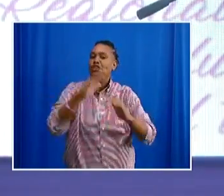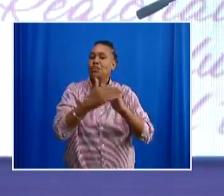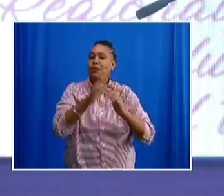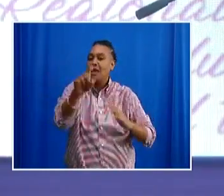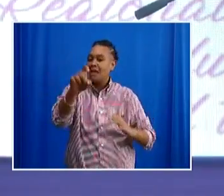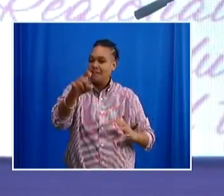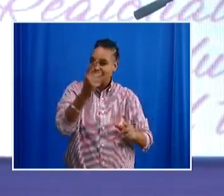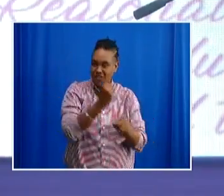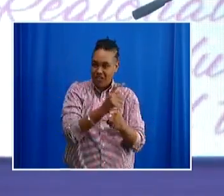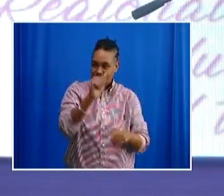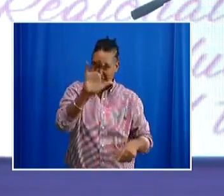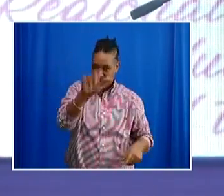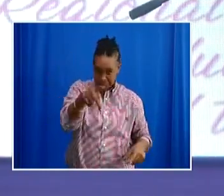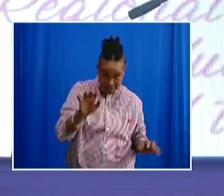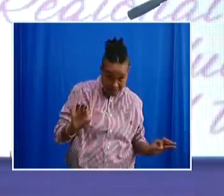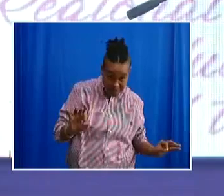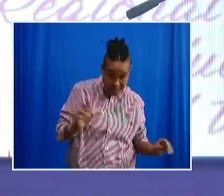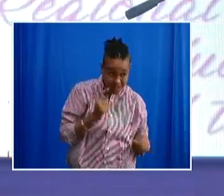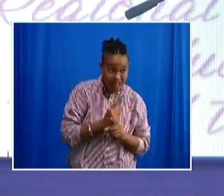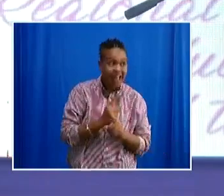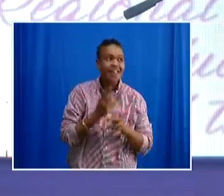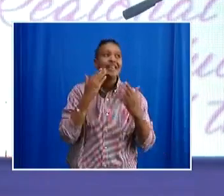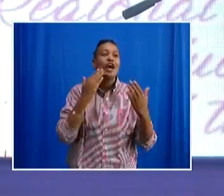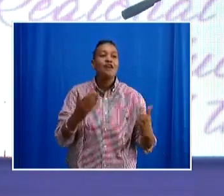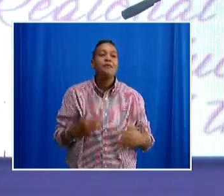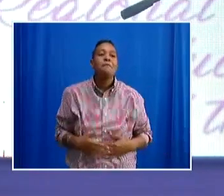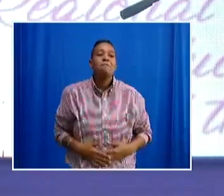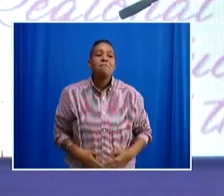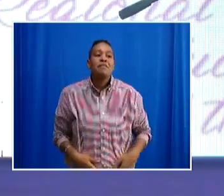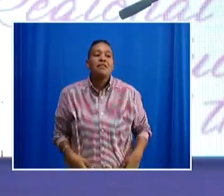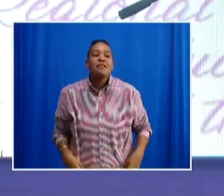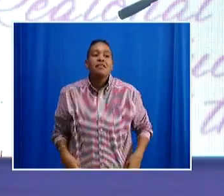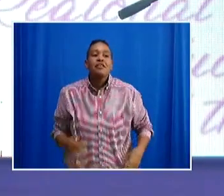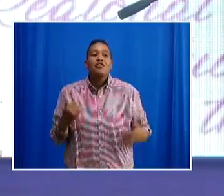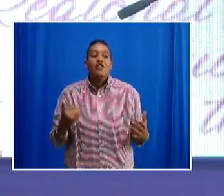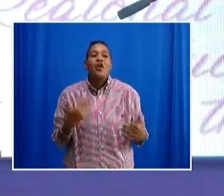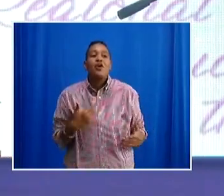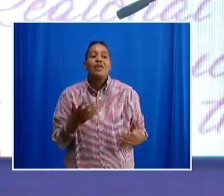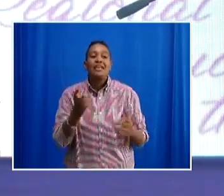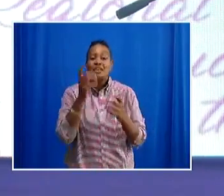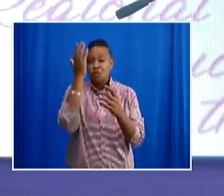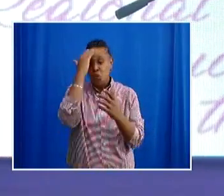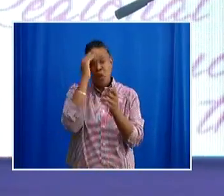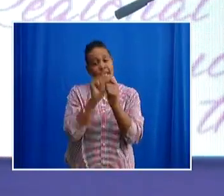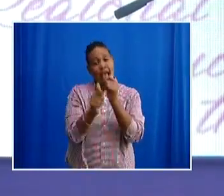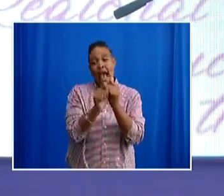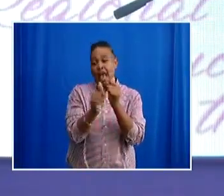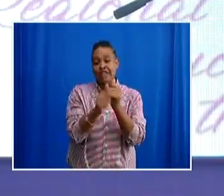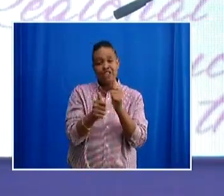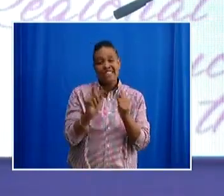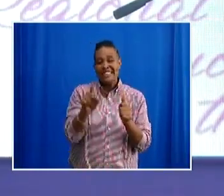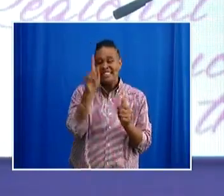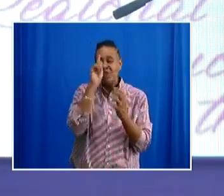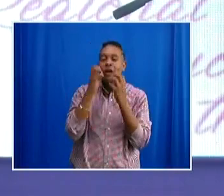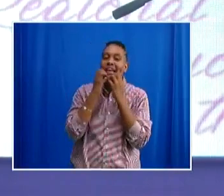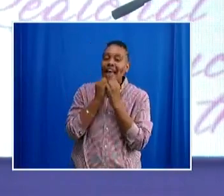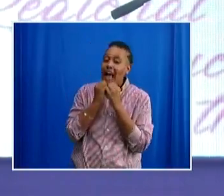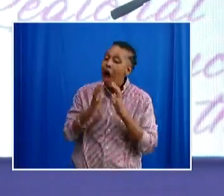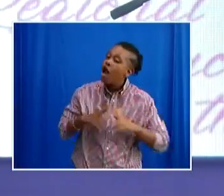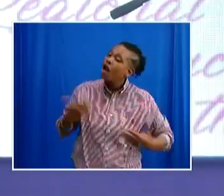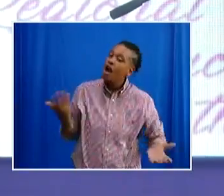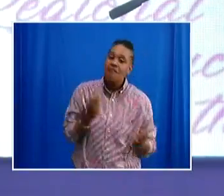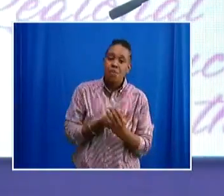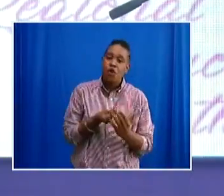Jamaica. Right, ACP? Thank you. Now it takes cash to care. A lot of